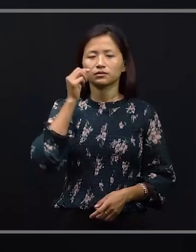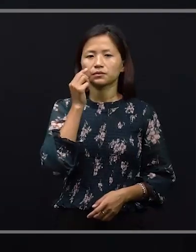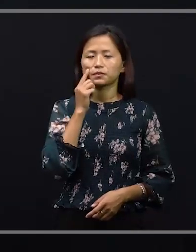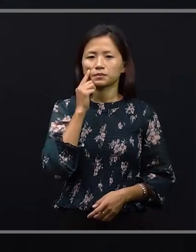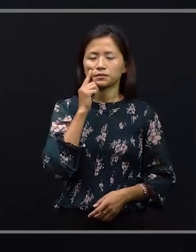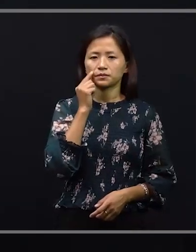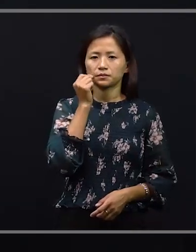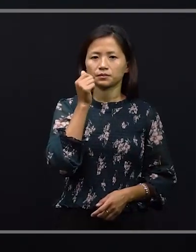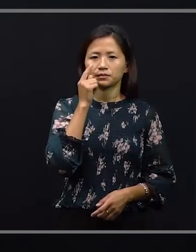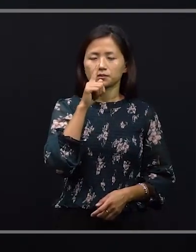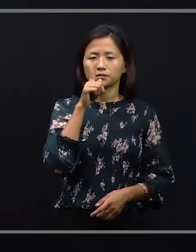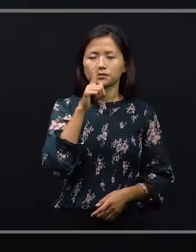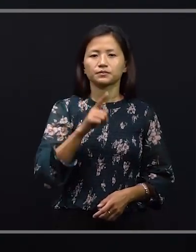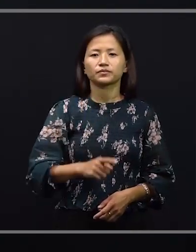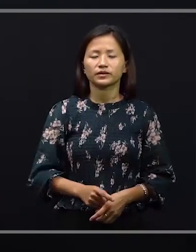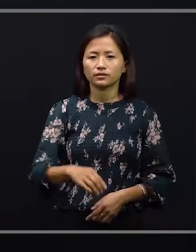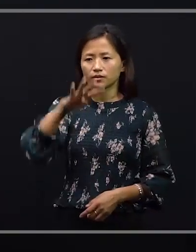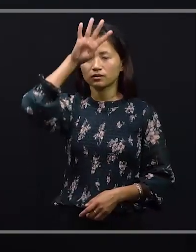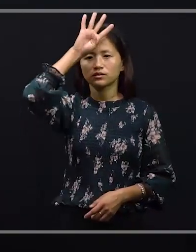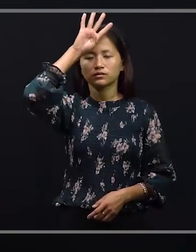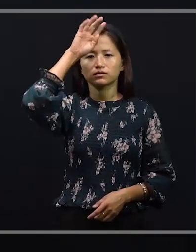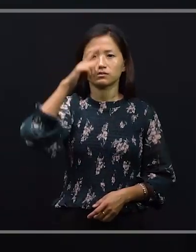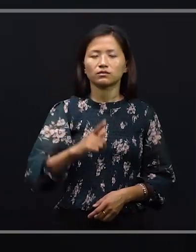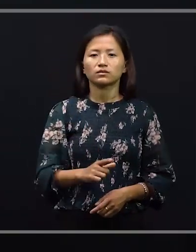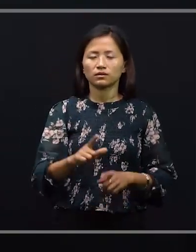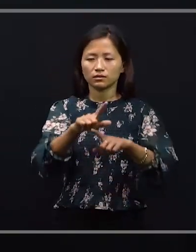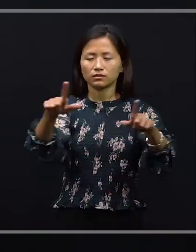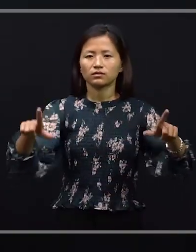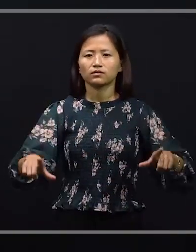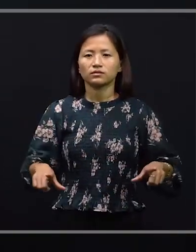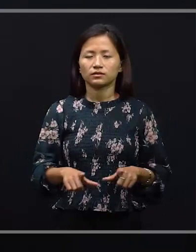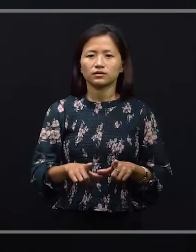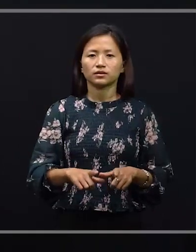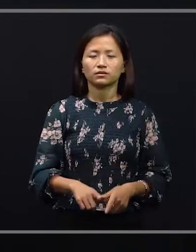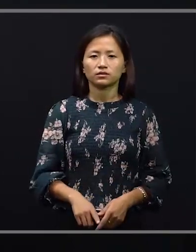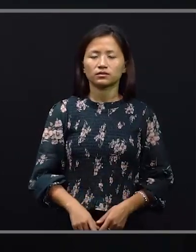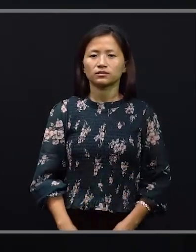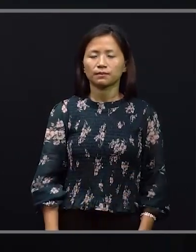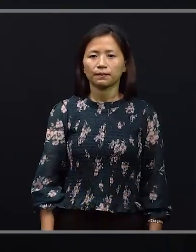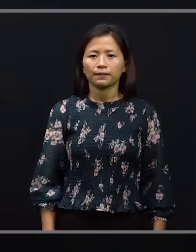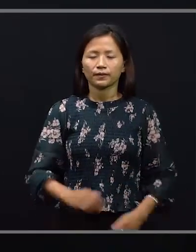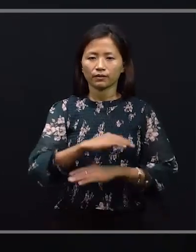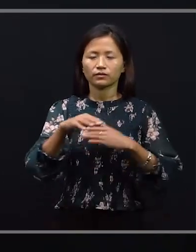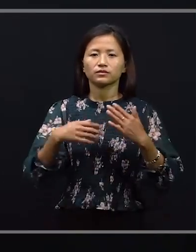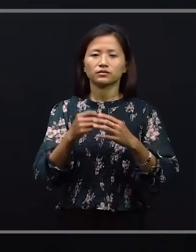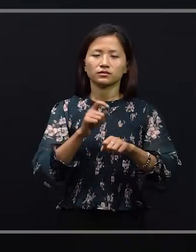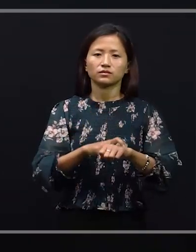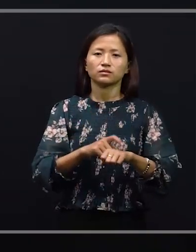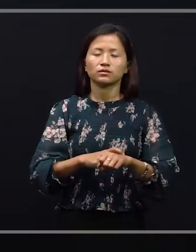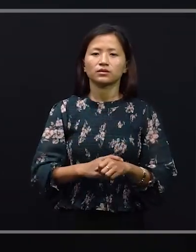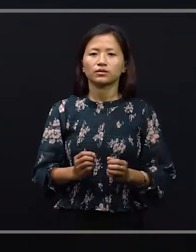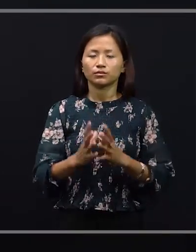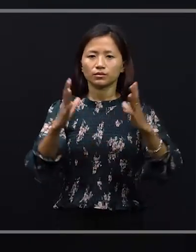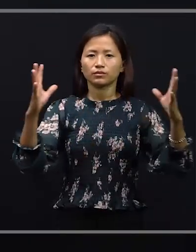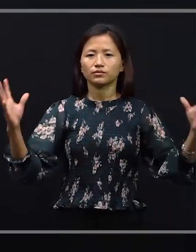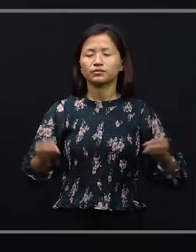okay, lord, lady. Those are what we meant by title. Okay, so during the time what happened was many of the